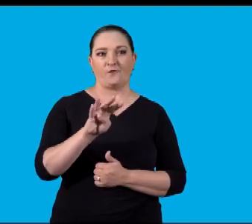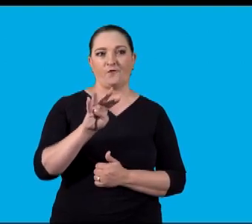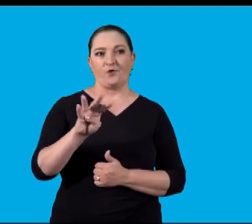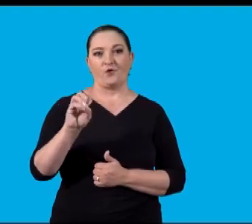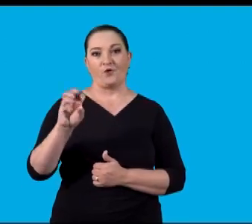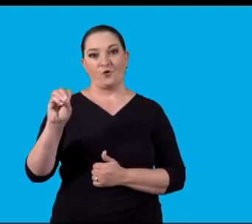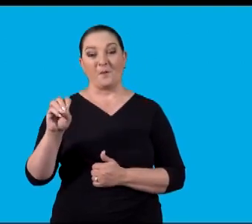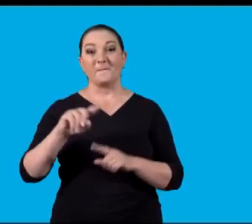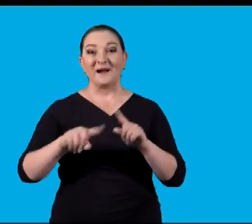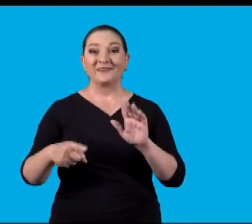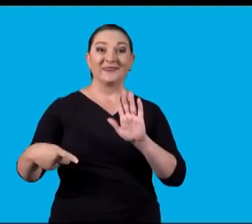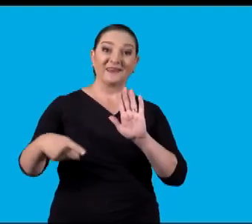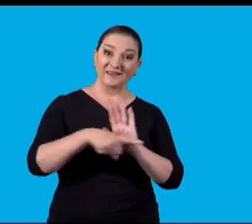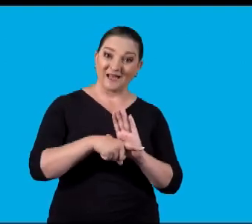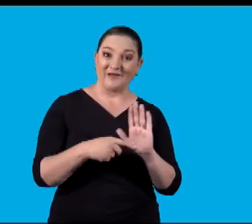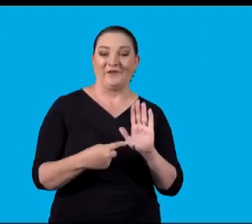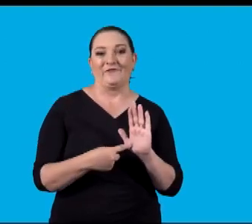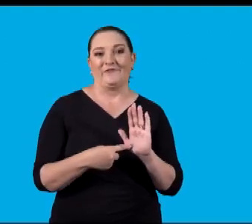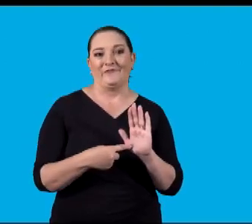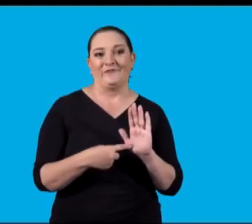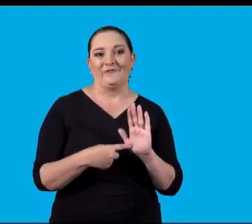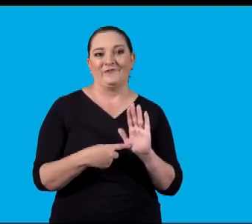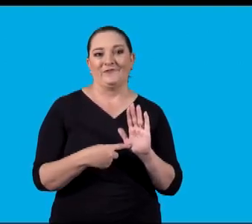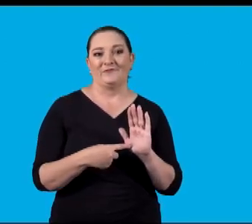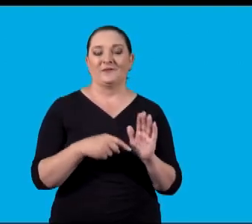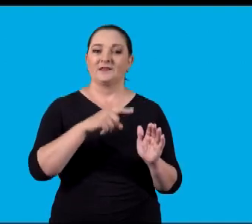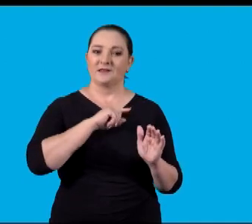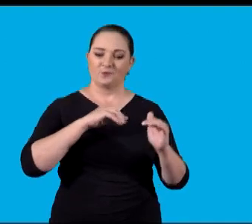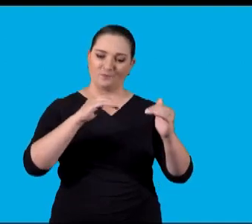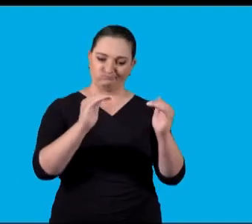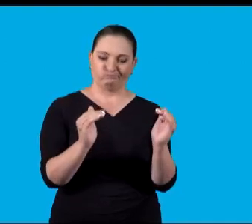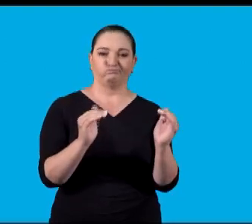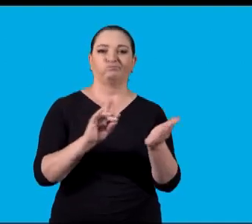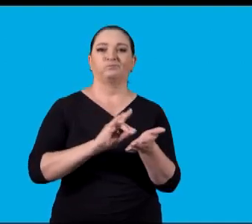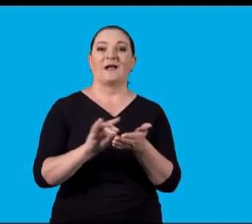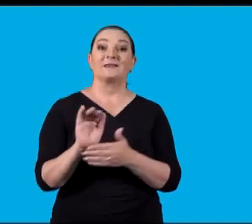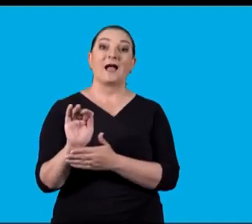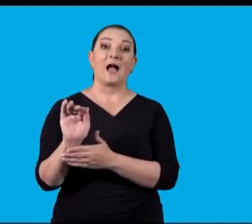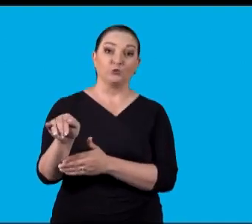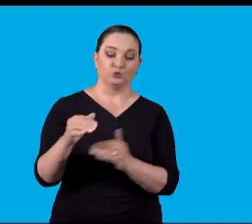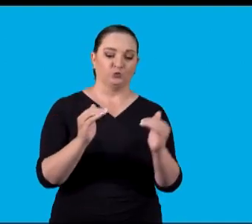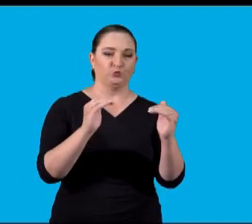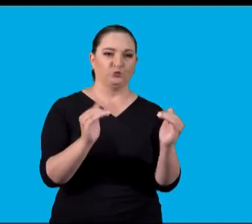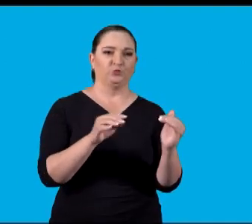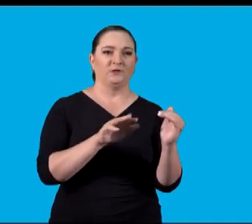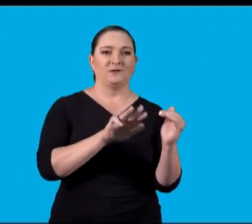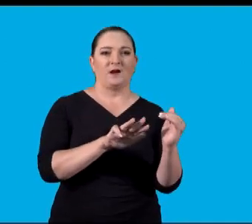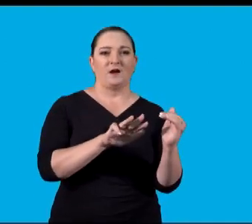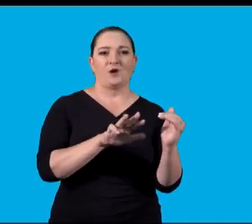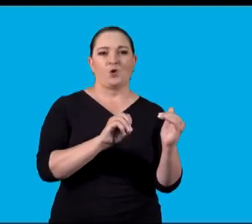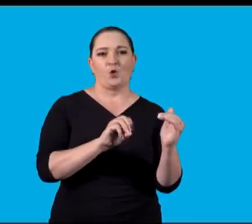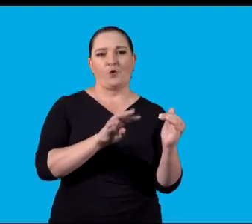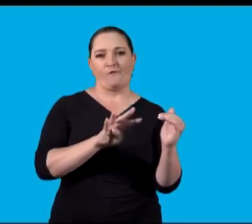904,400. You can see it's a negative. It's a negative 904,400. So I'll come here, cash outflow,